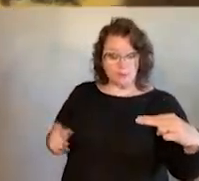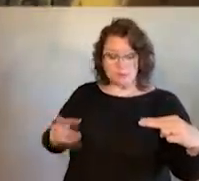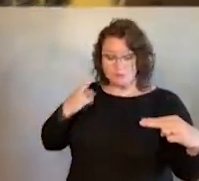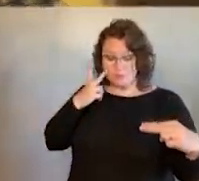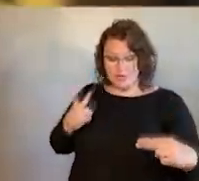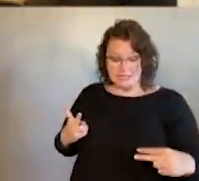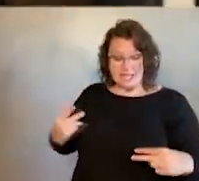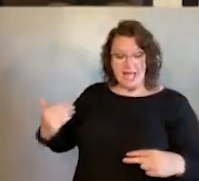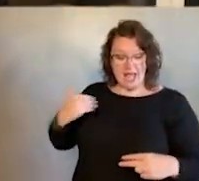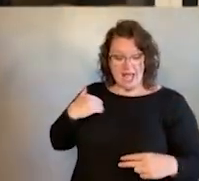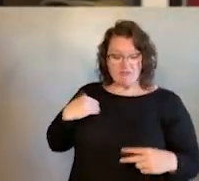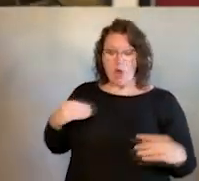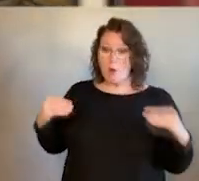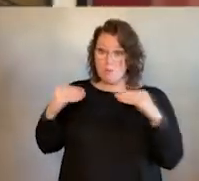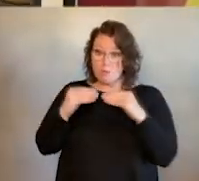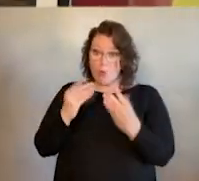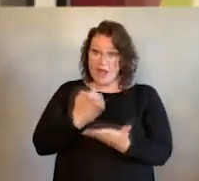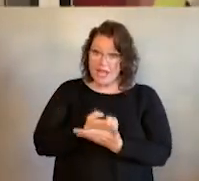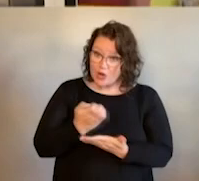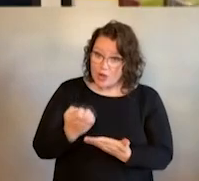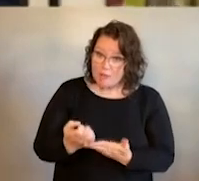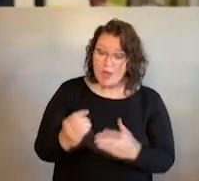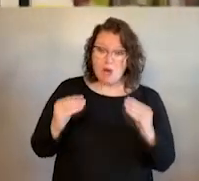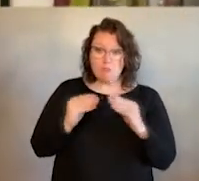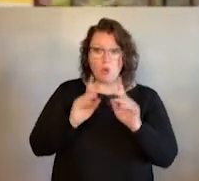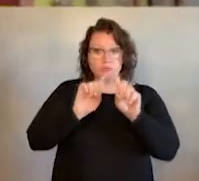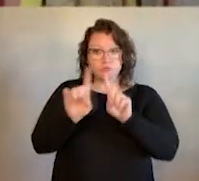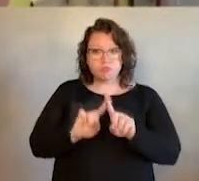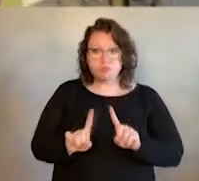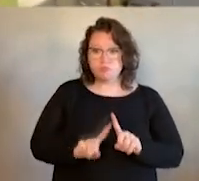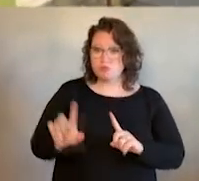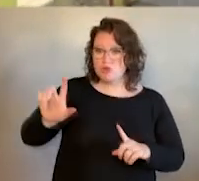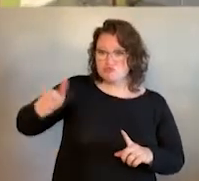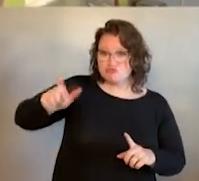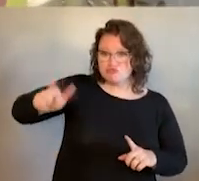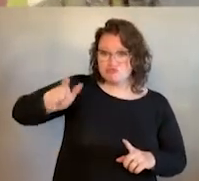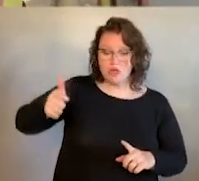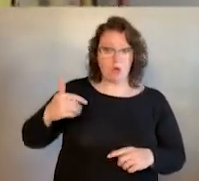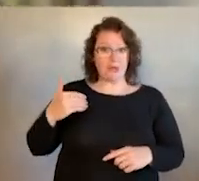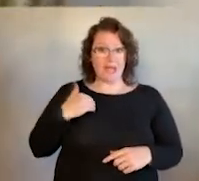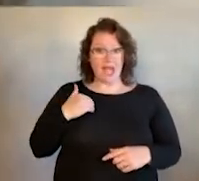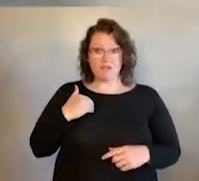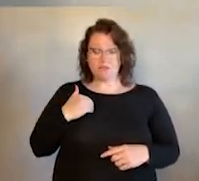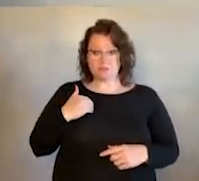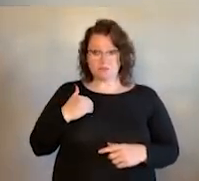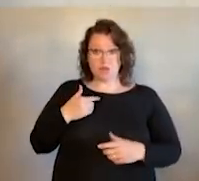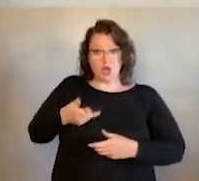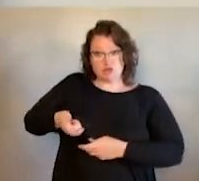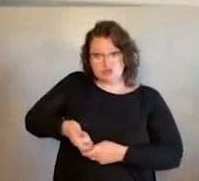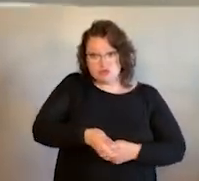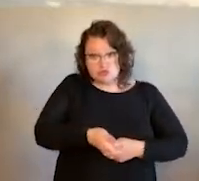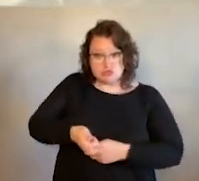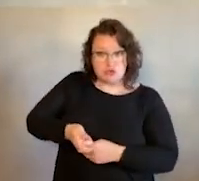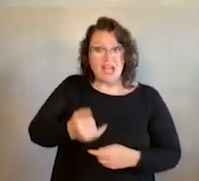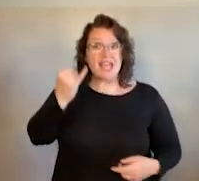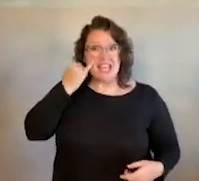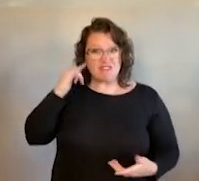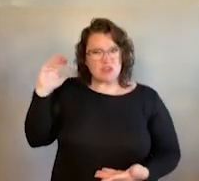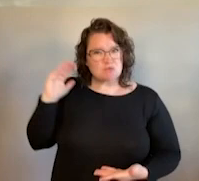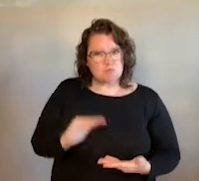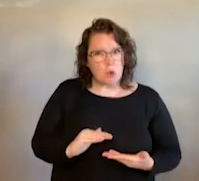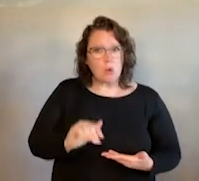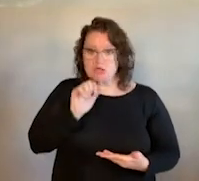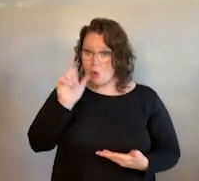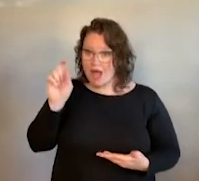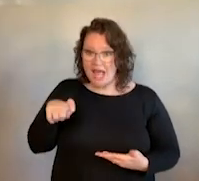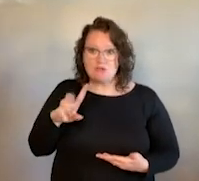you can see that we have more equipment, more different nozzles. We have fire extinguishers if it's something really small and we